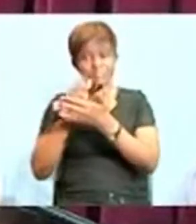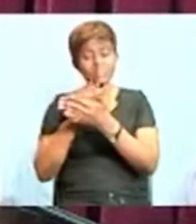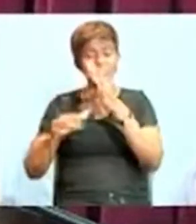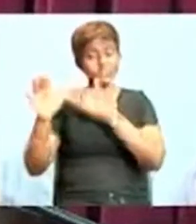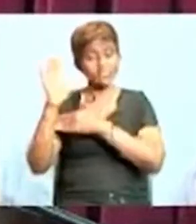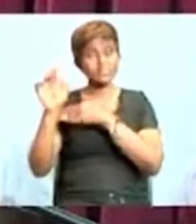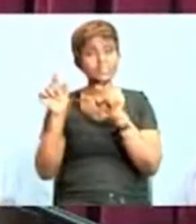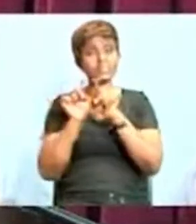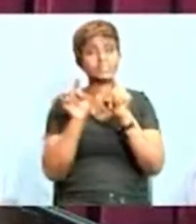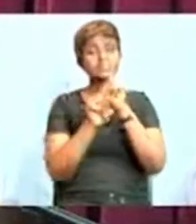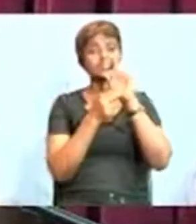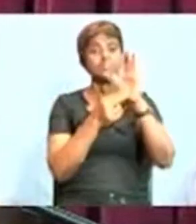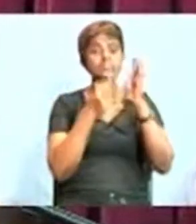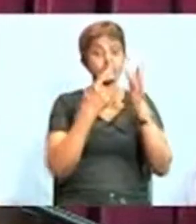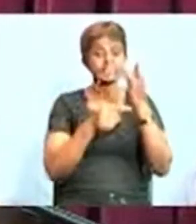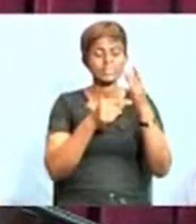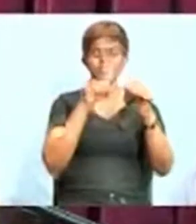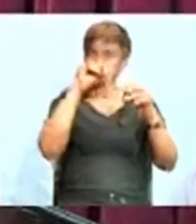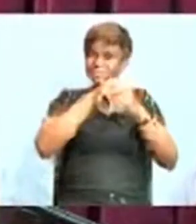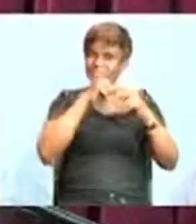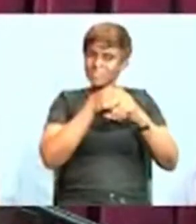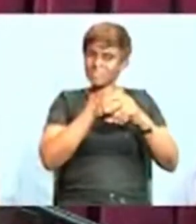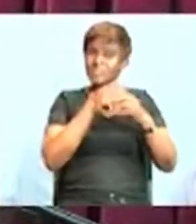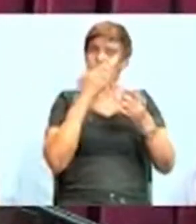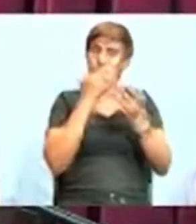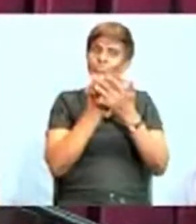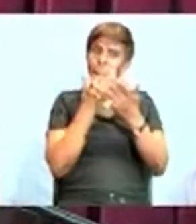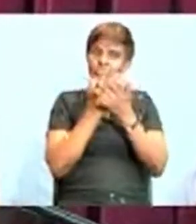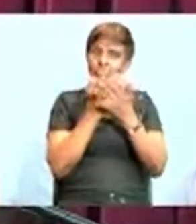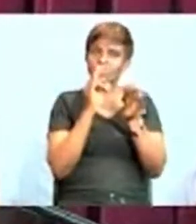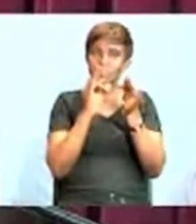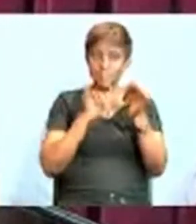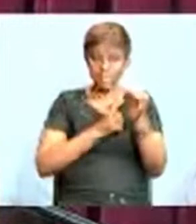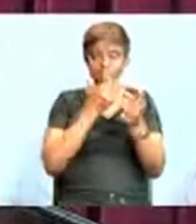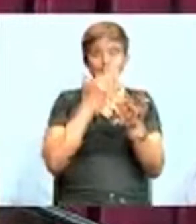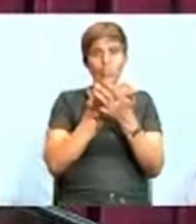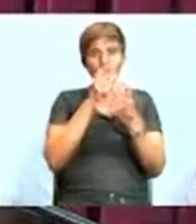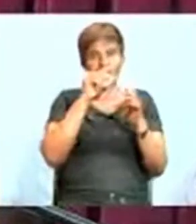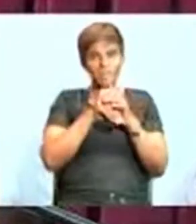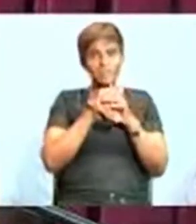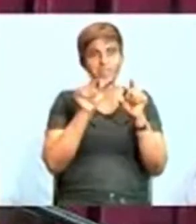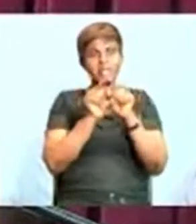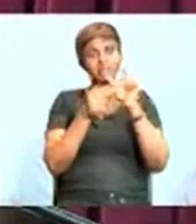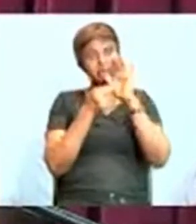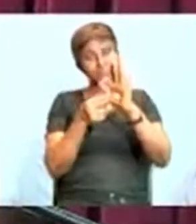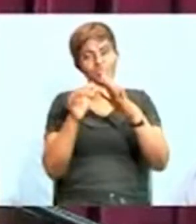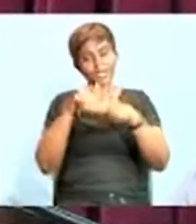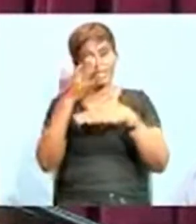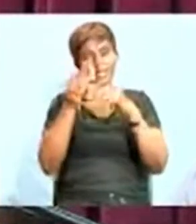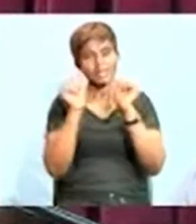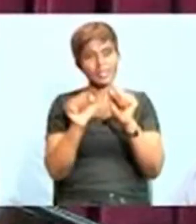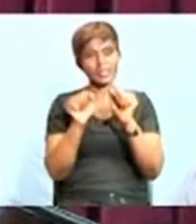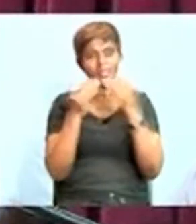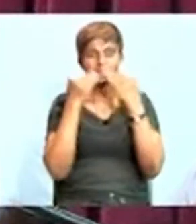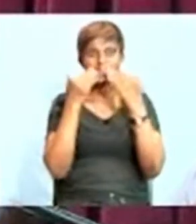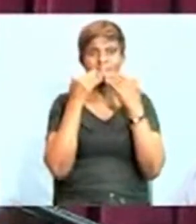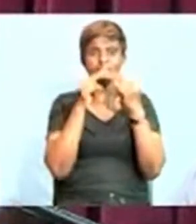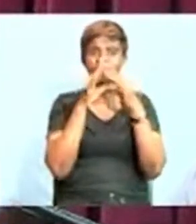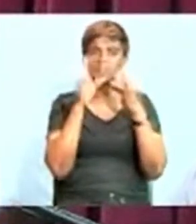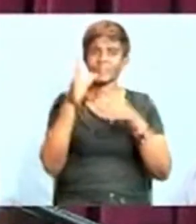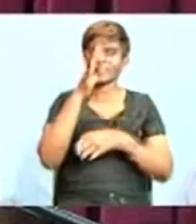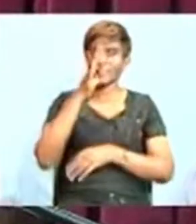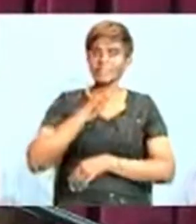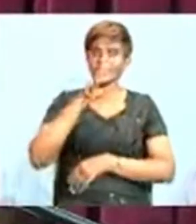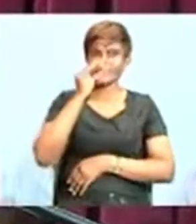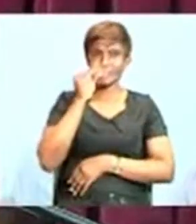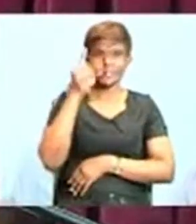reflects our inner purity, our inner goodness. If we are good inside, it will show even outside. So thank you very much, Madam Speaker,